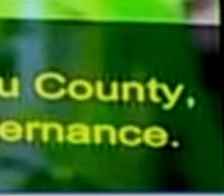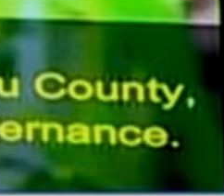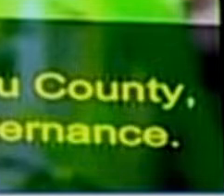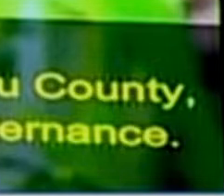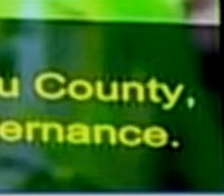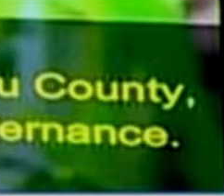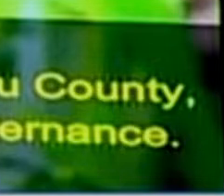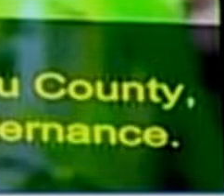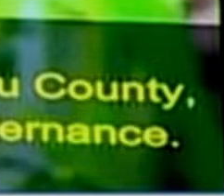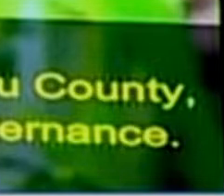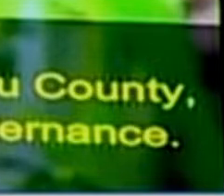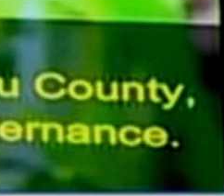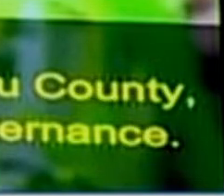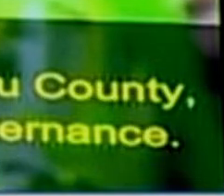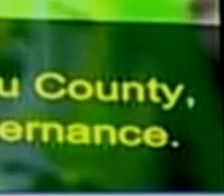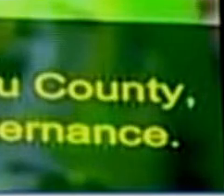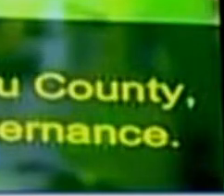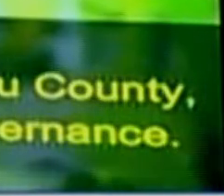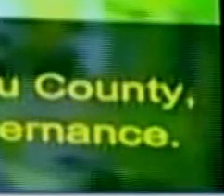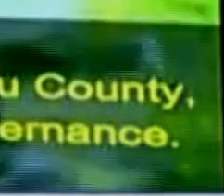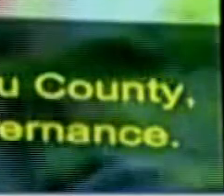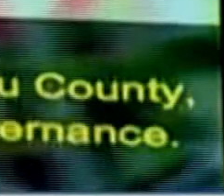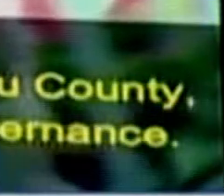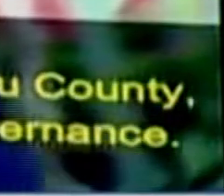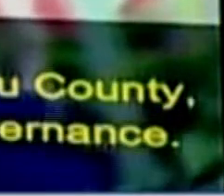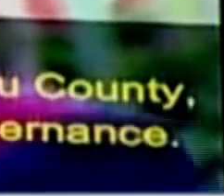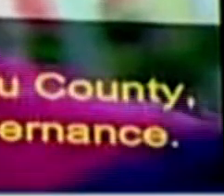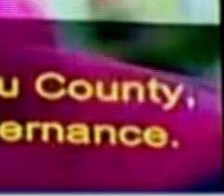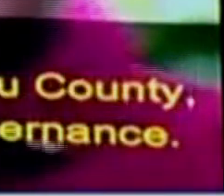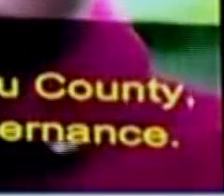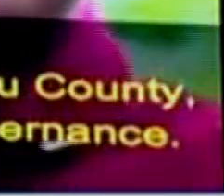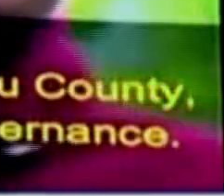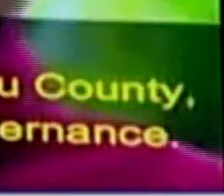is nothing they're doing. I think